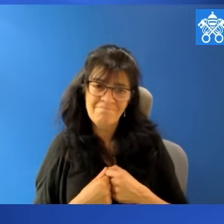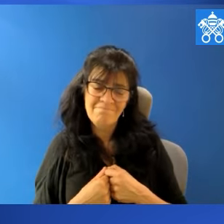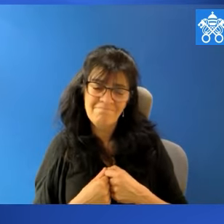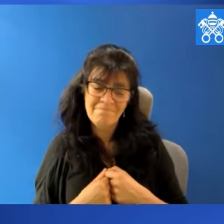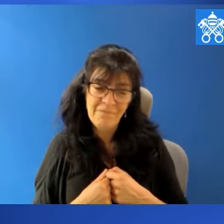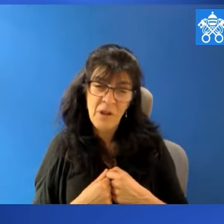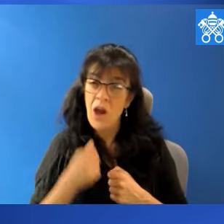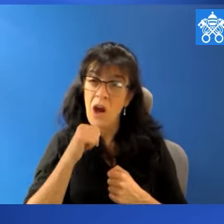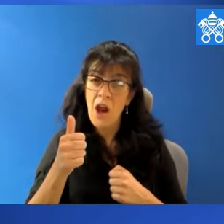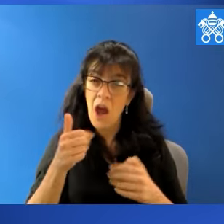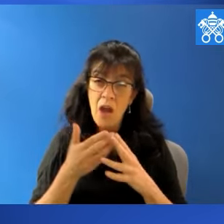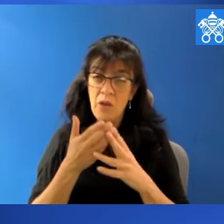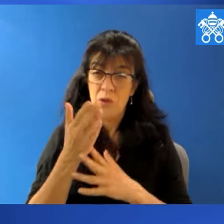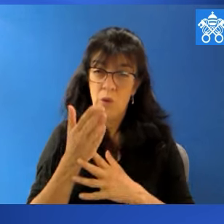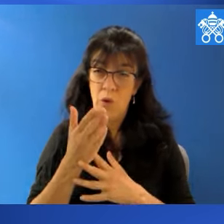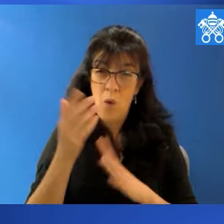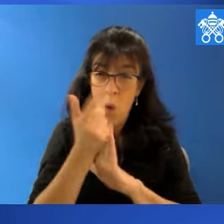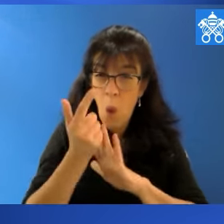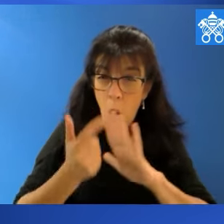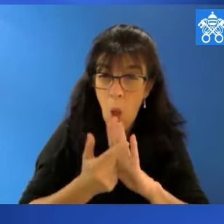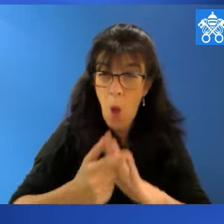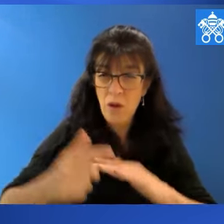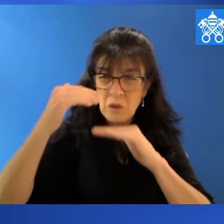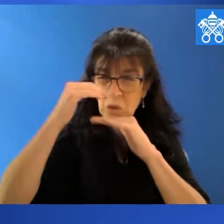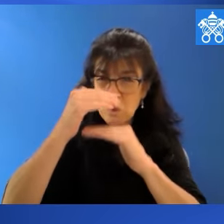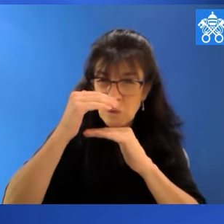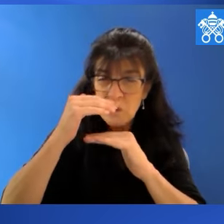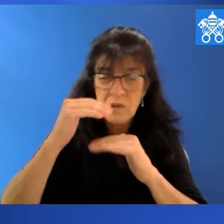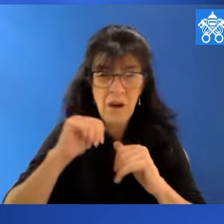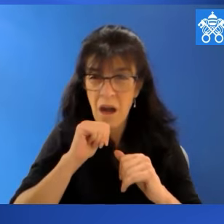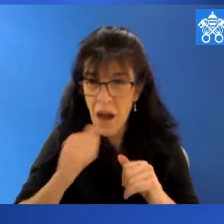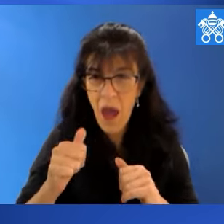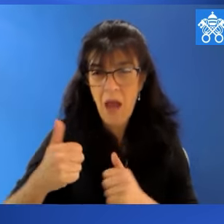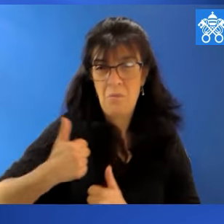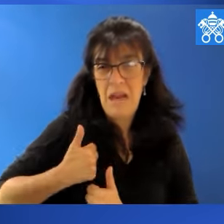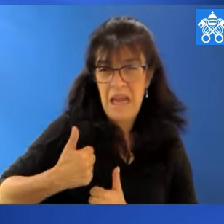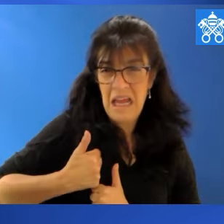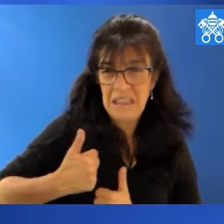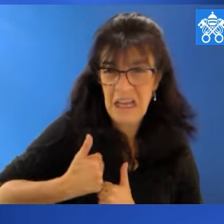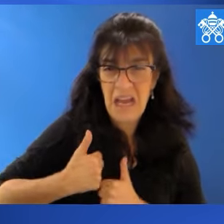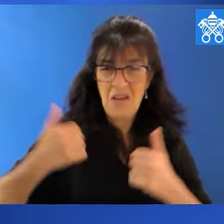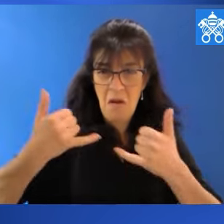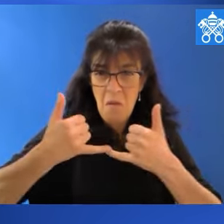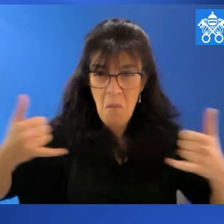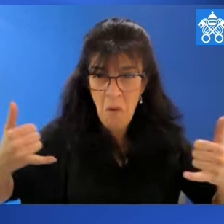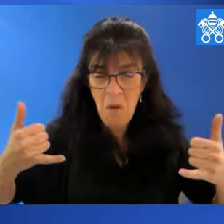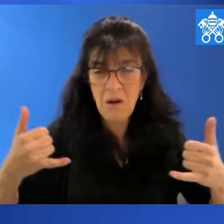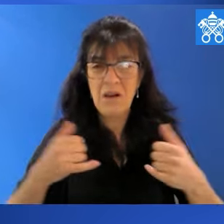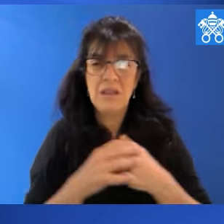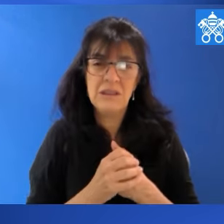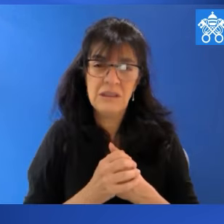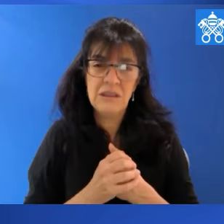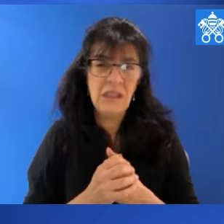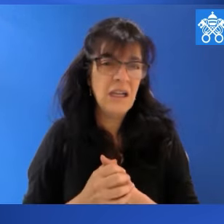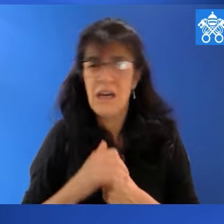But it is not through restrictive laws. It is not with the militarization of borders. It is